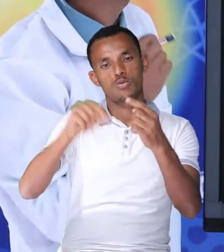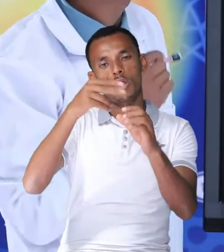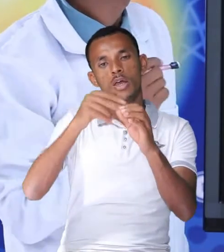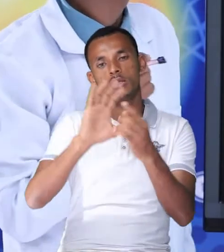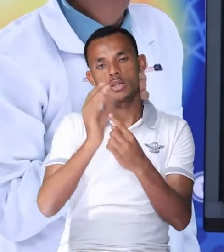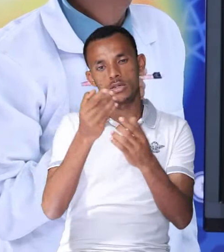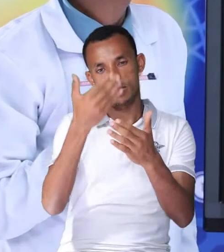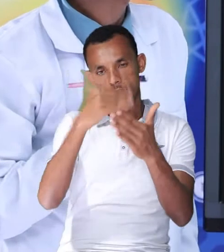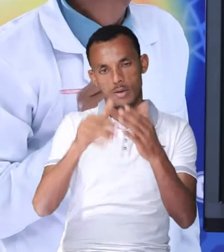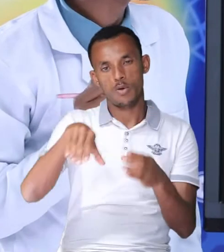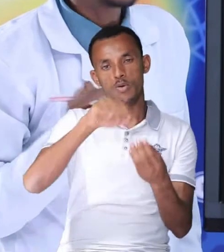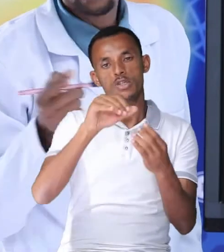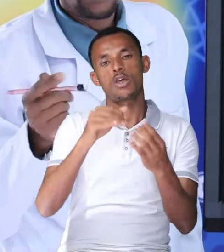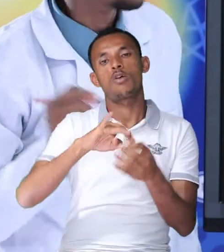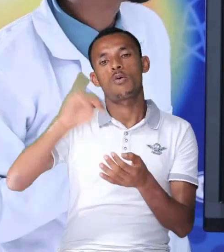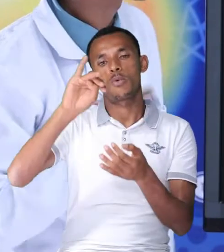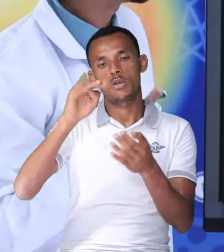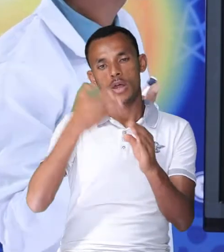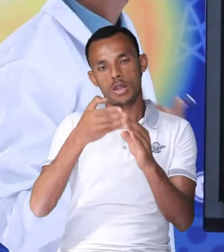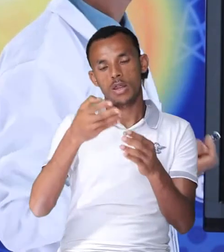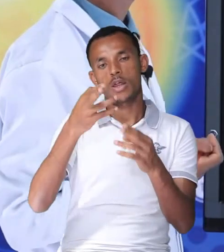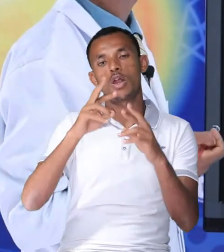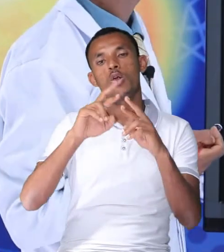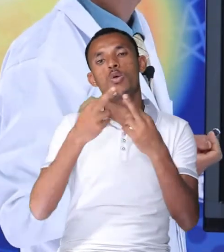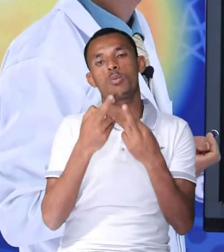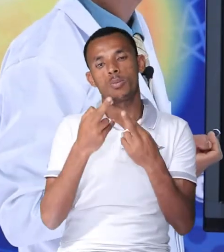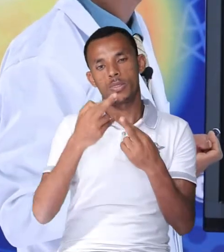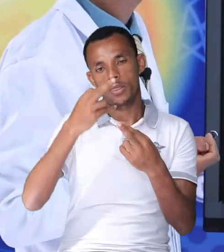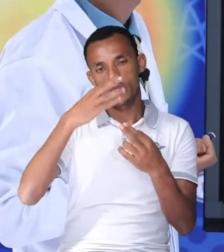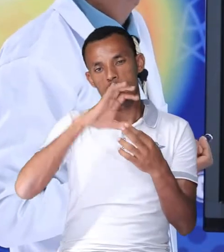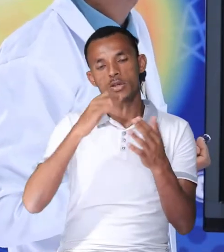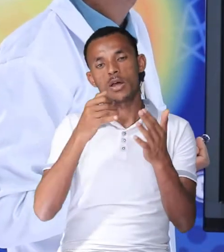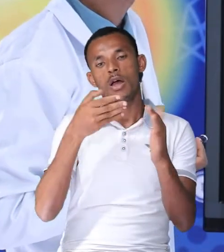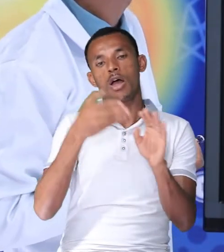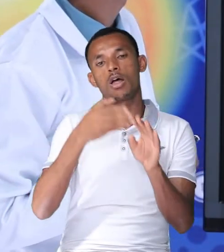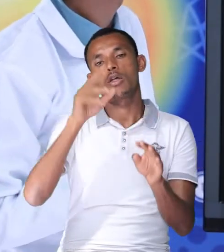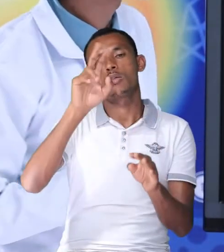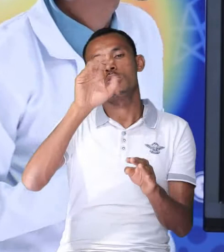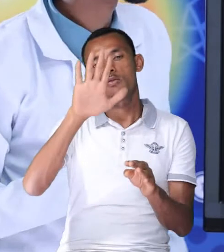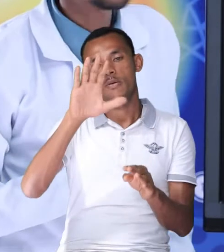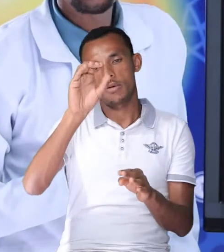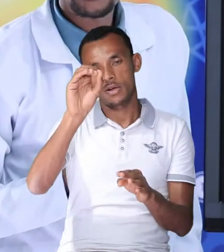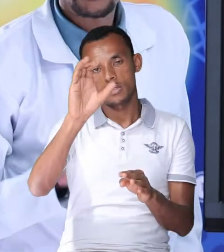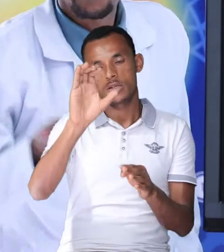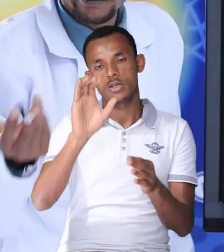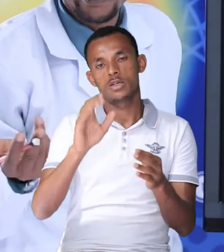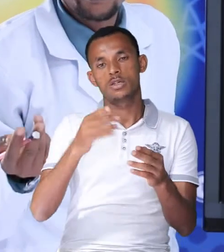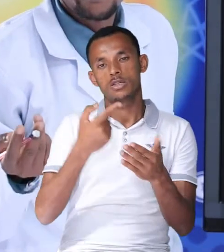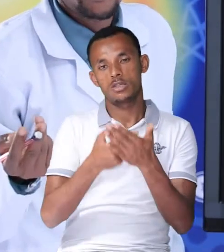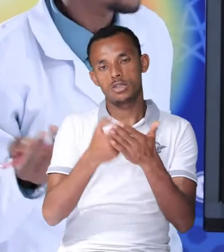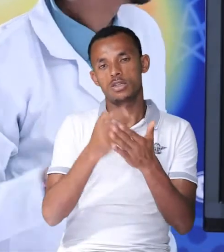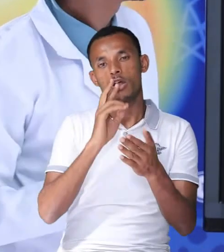Some liquids evaporate readily at room temperature, meaning at 25 degrees Celsius. Such liquids are said to be